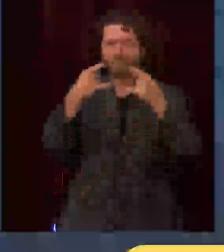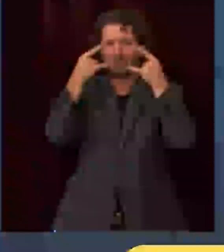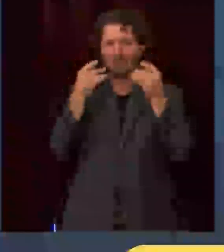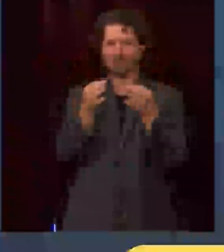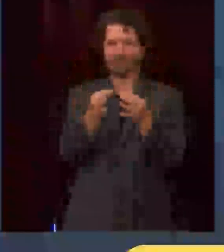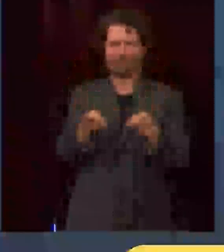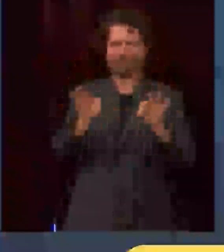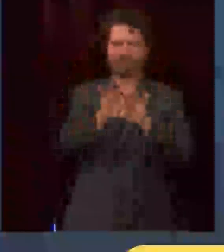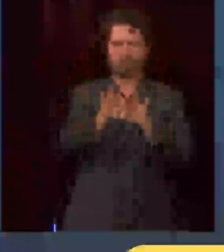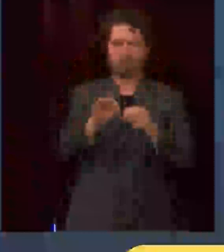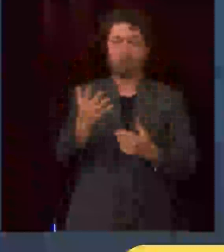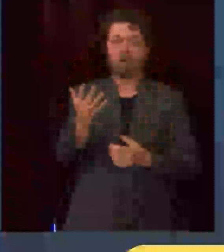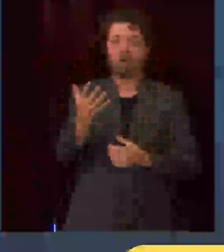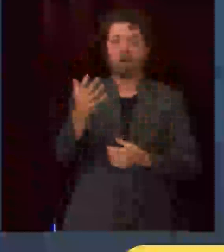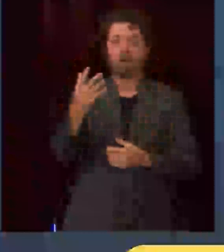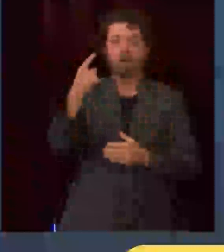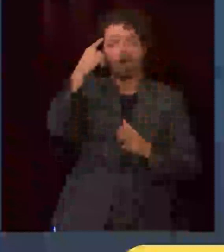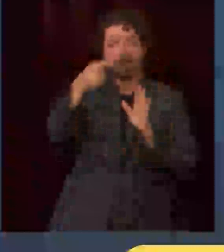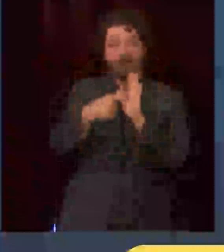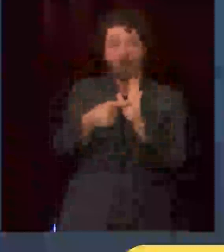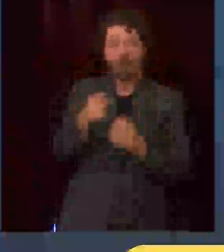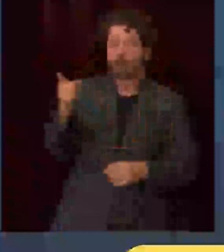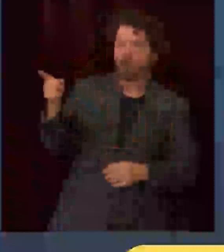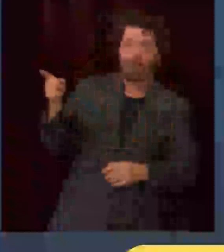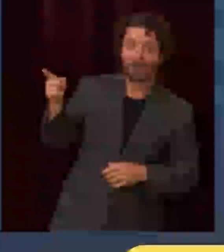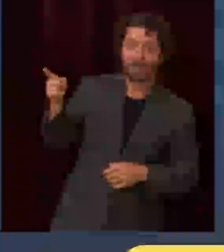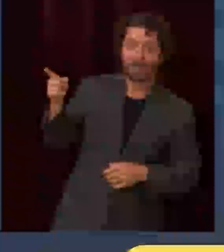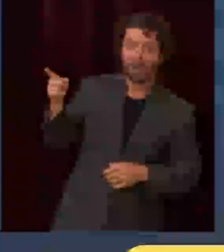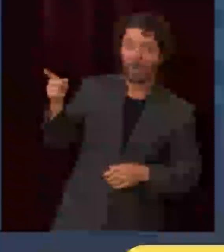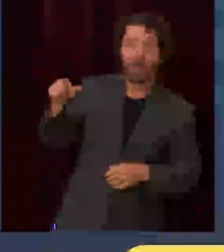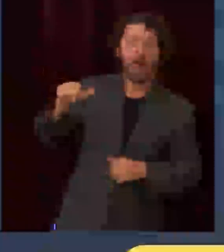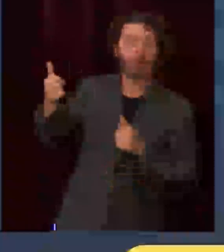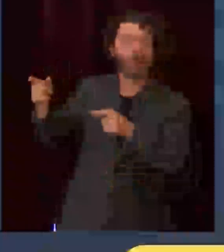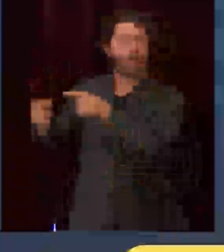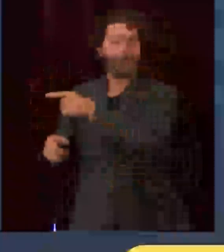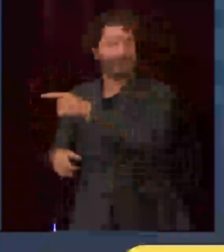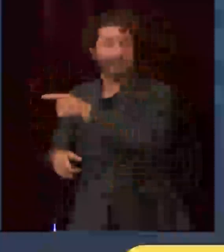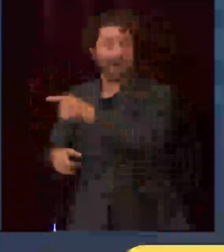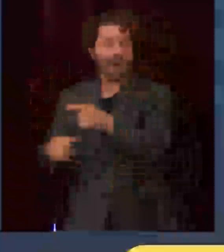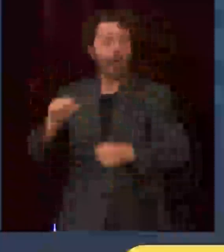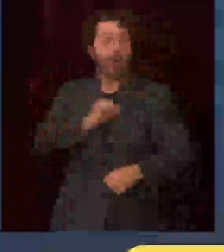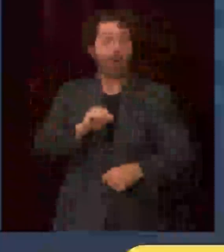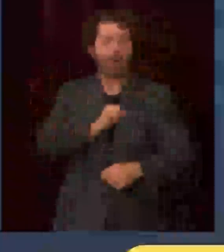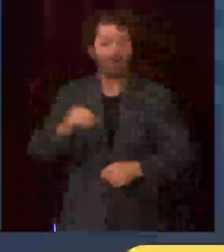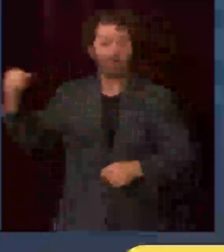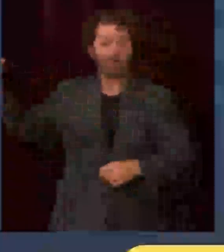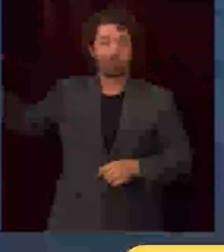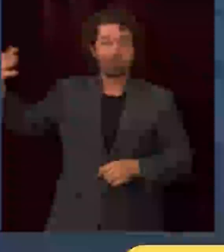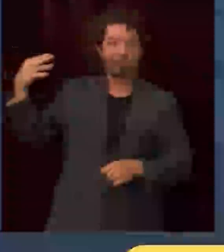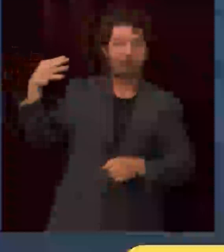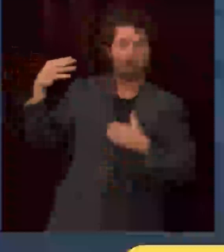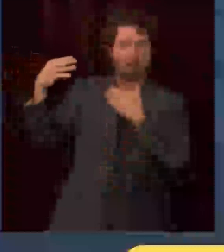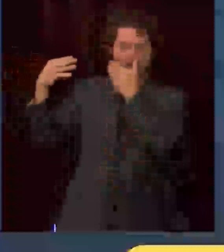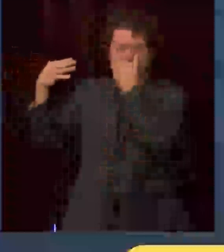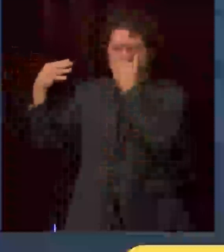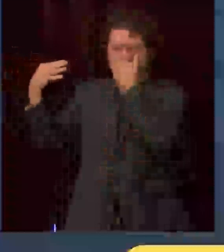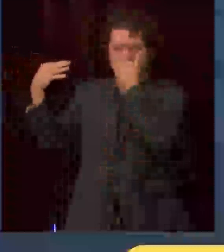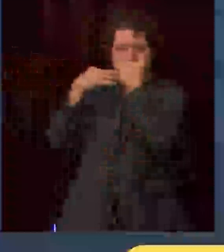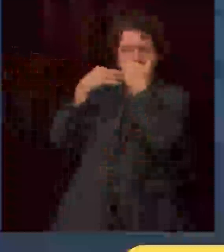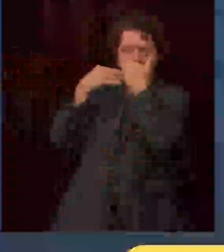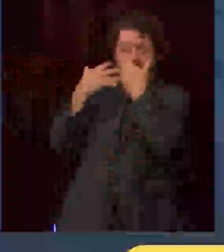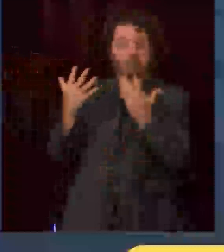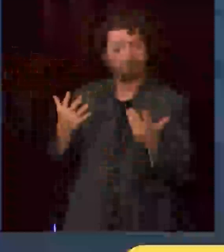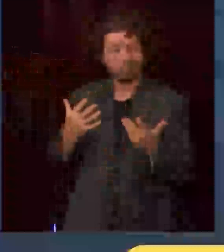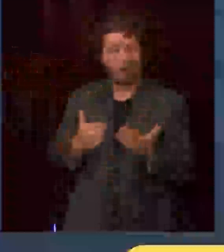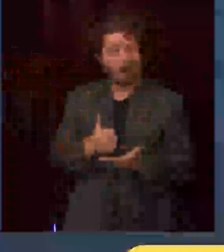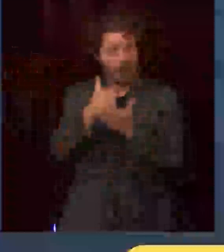coughing around me or sneezing around me. And then lastly, this is an indirect effect, is that it also helps me from stop touching my